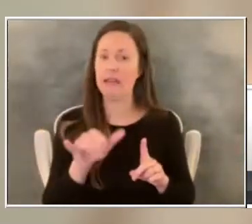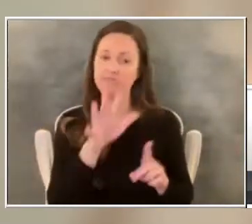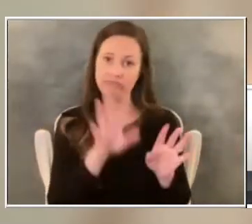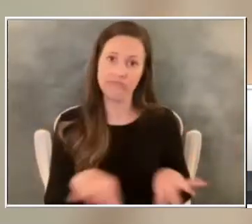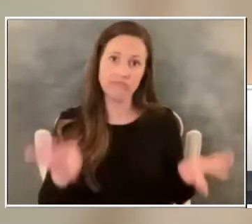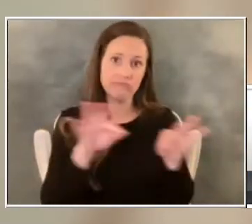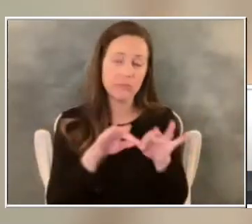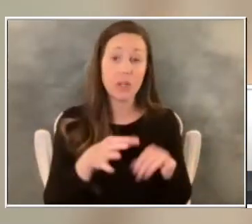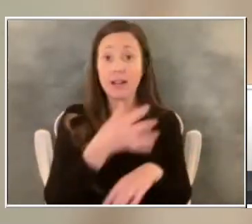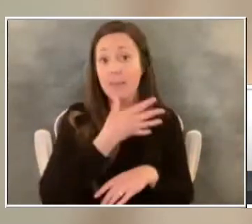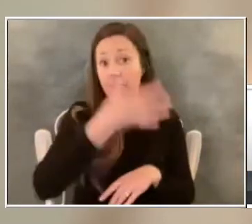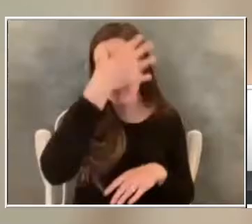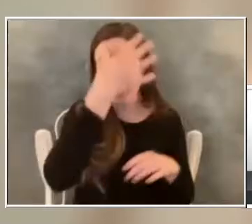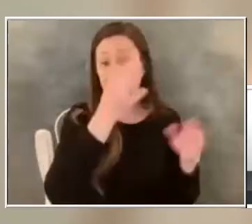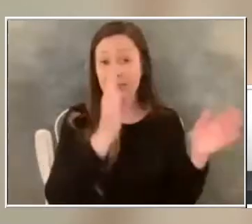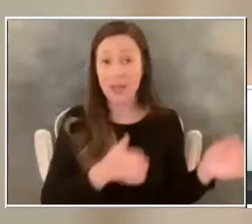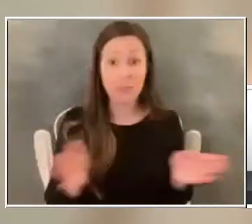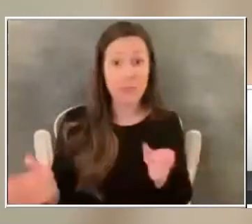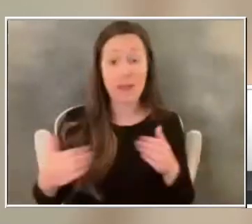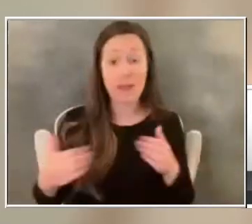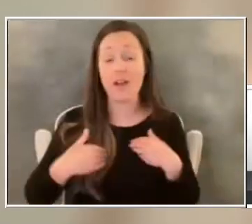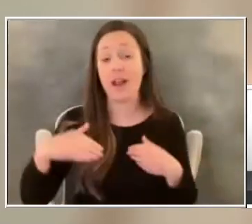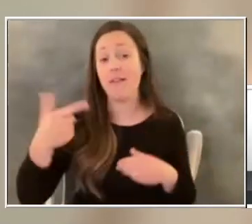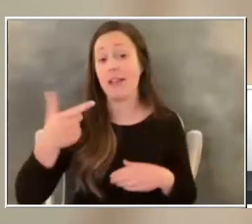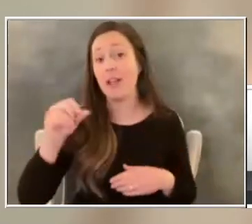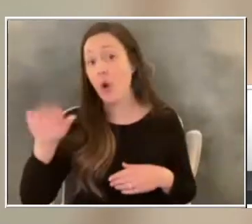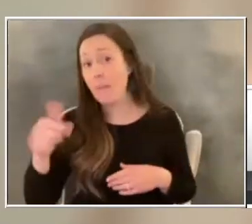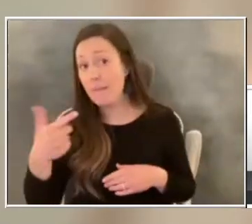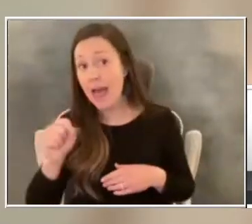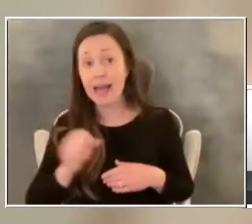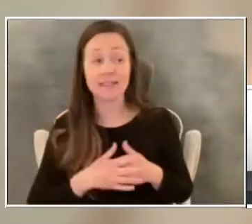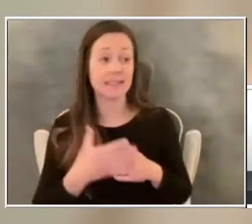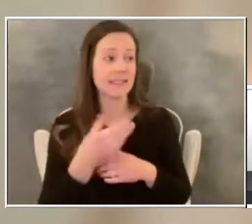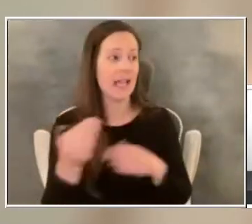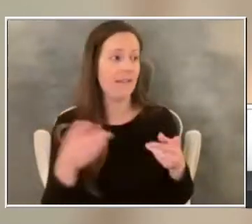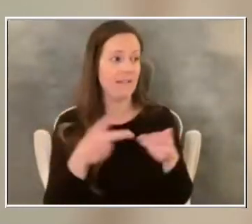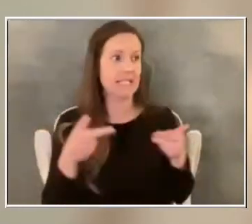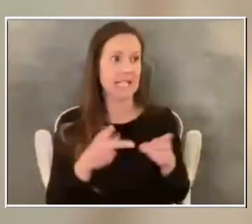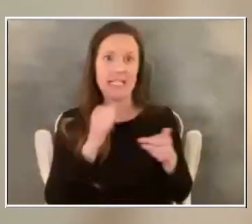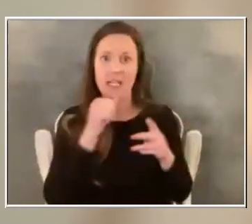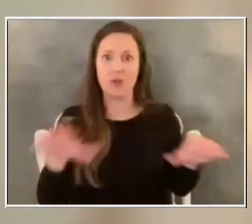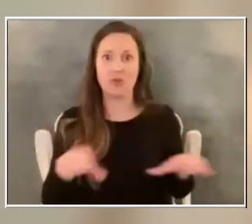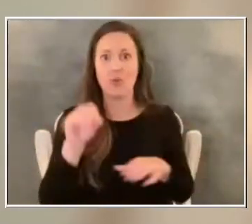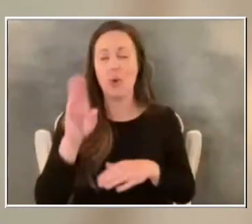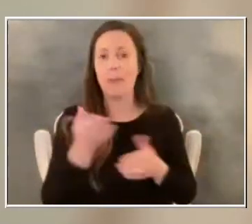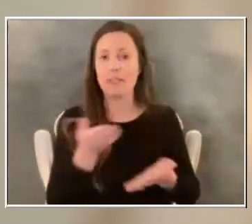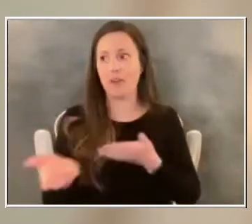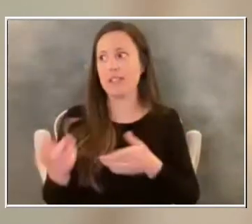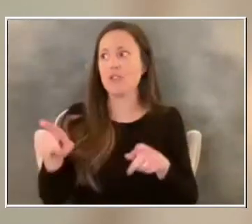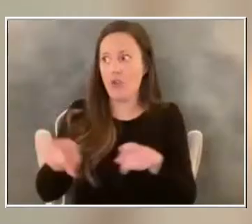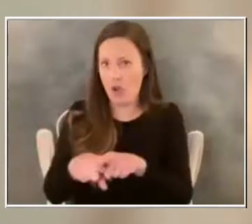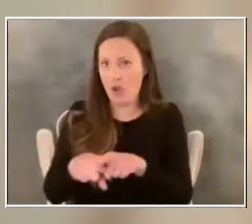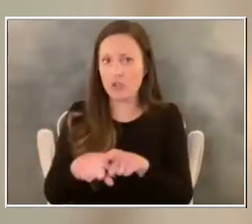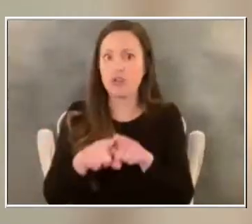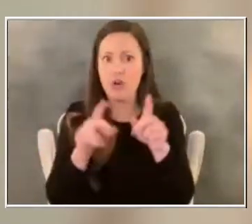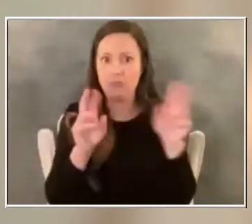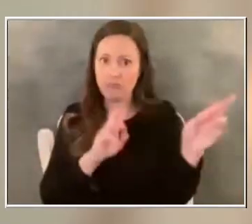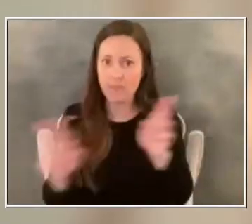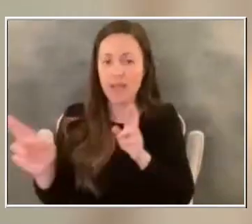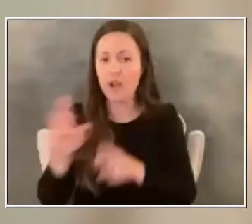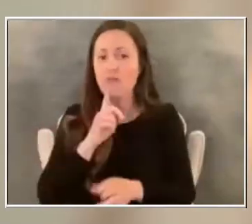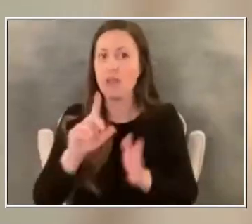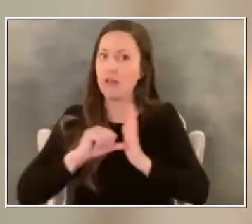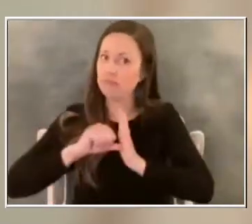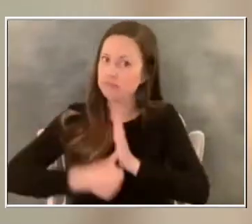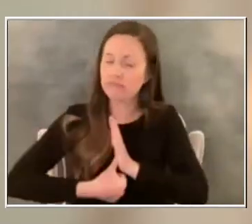Dr. Mosier stated, having those to-go bags, and facilities that don't do OB services being prepared. So, just preparedness, drilling your